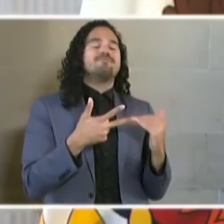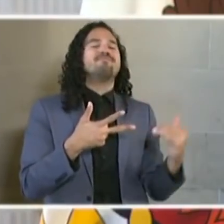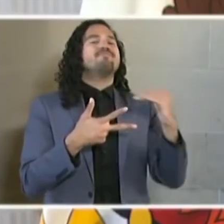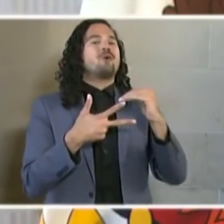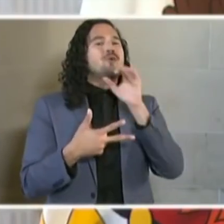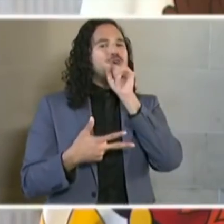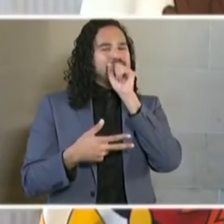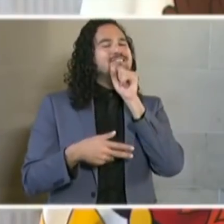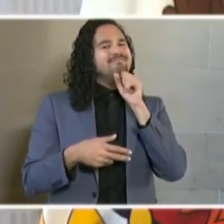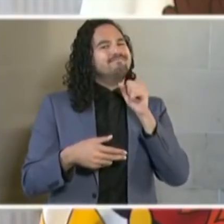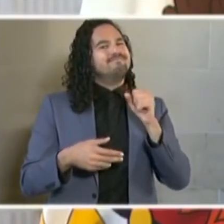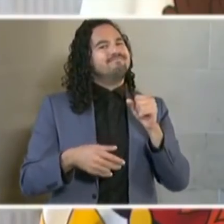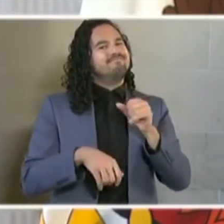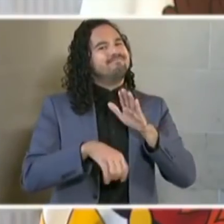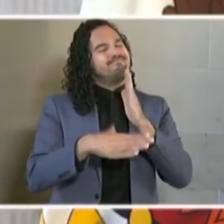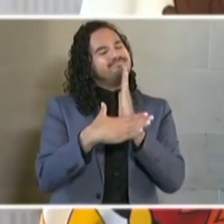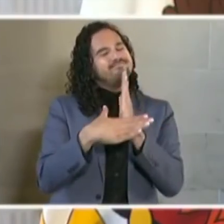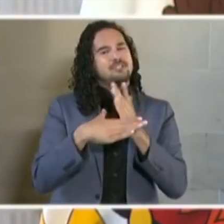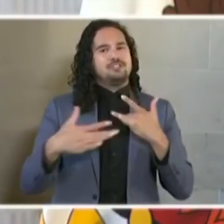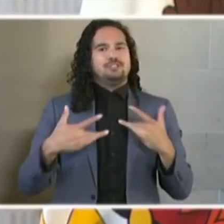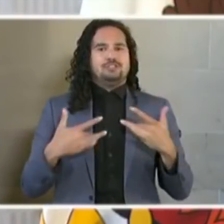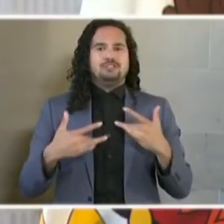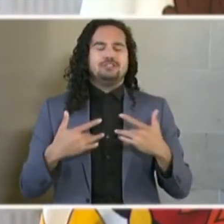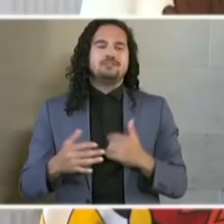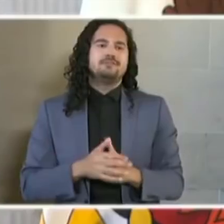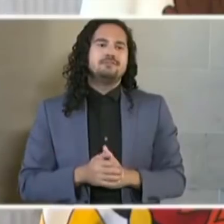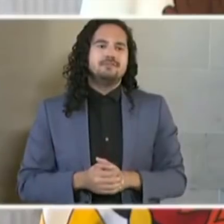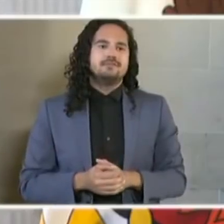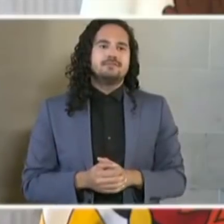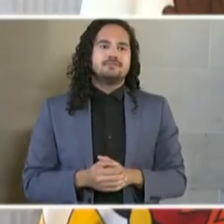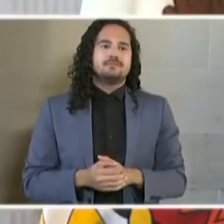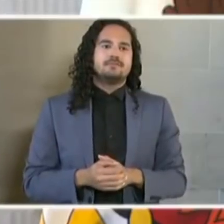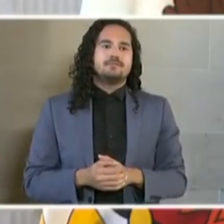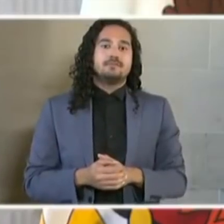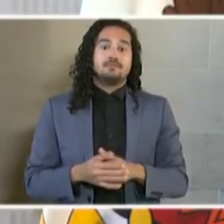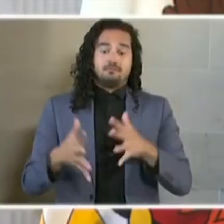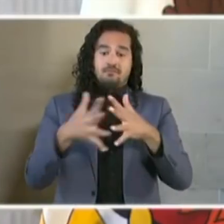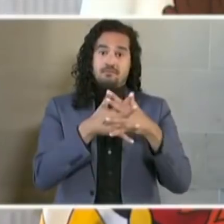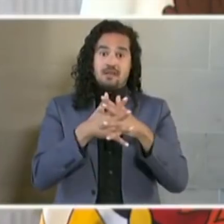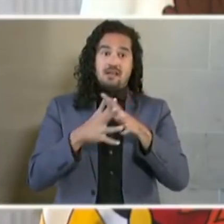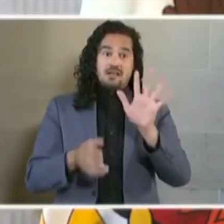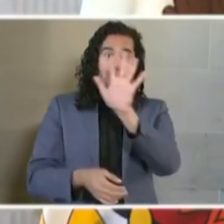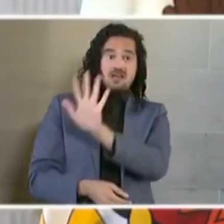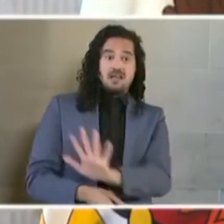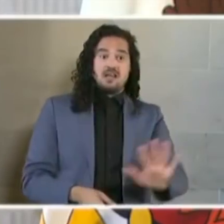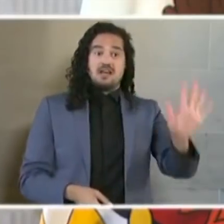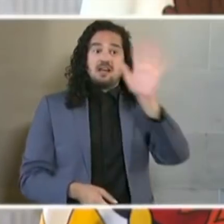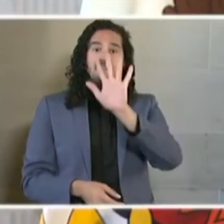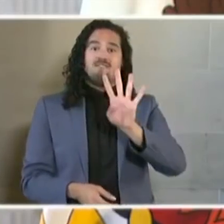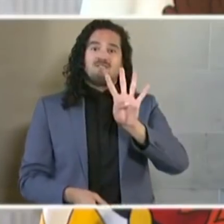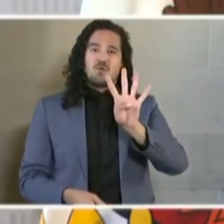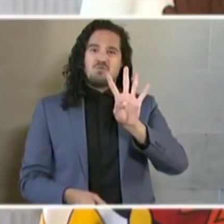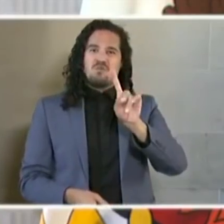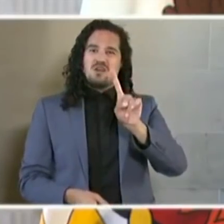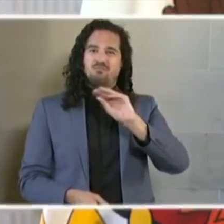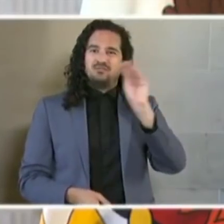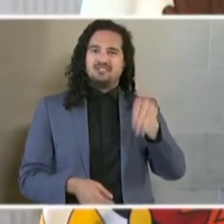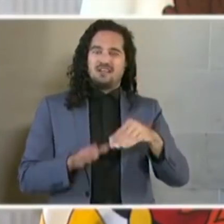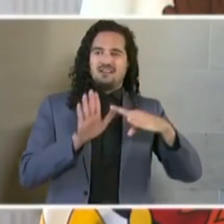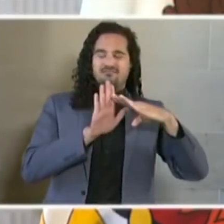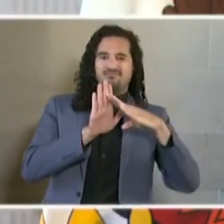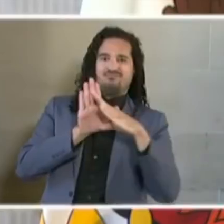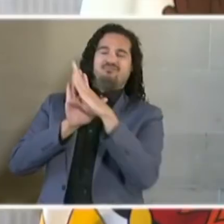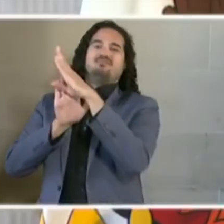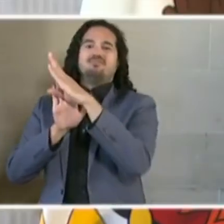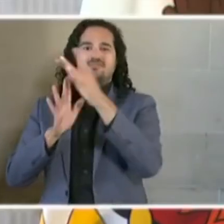increase in cases in the United States over the past 2 weeks. Until we understand